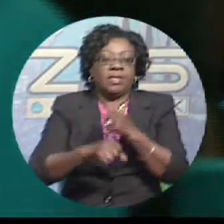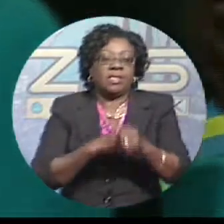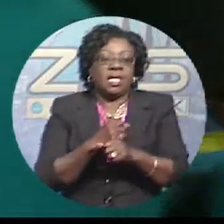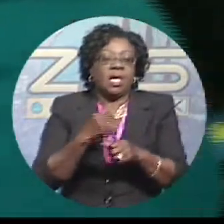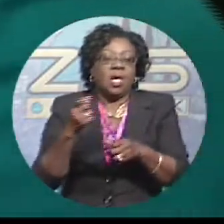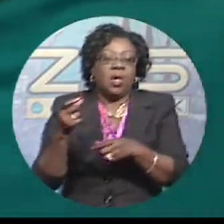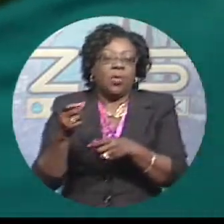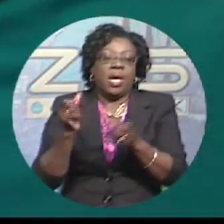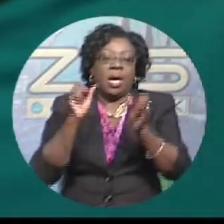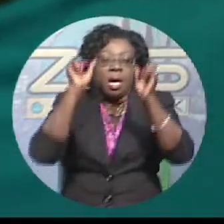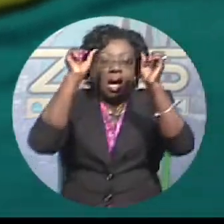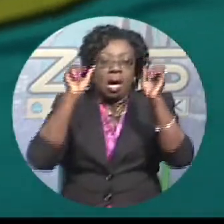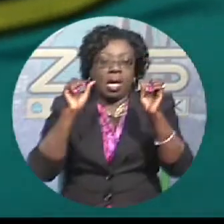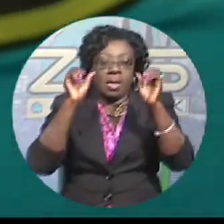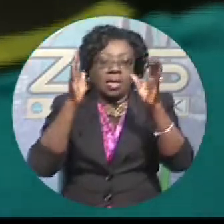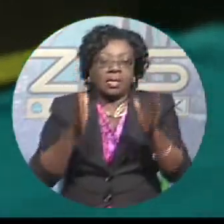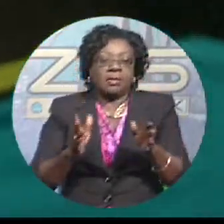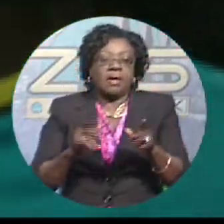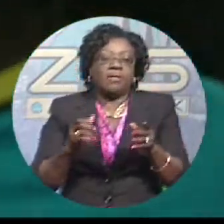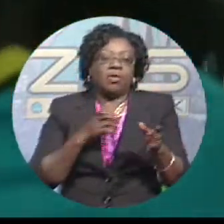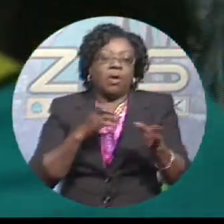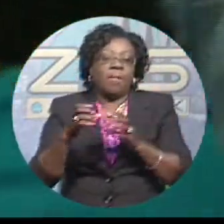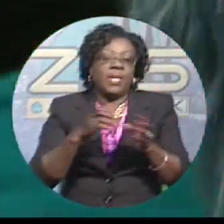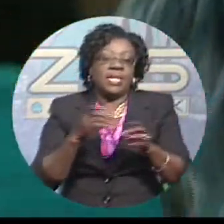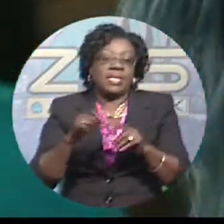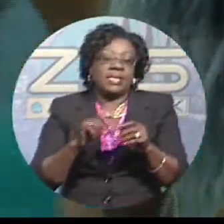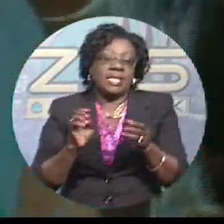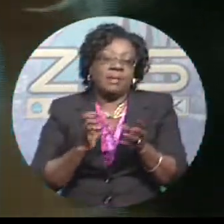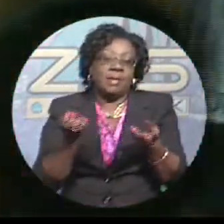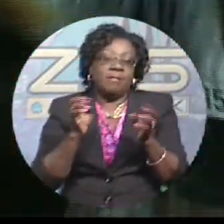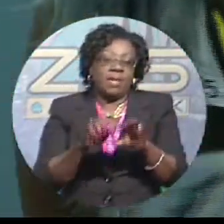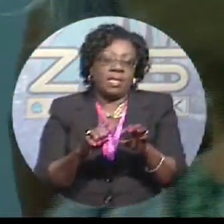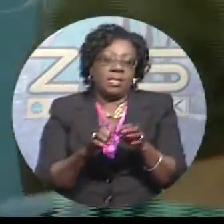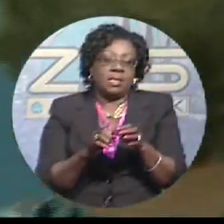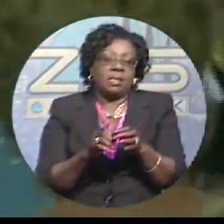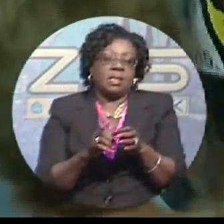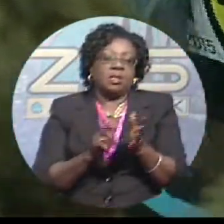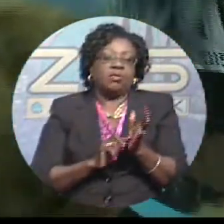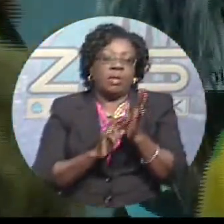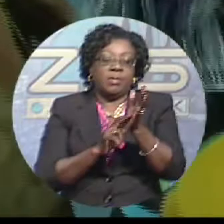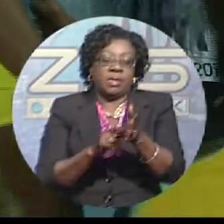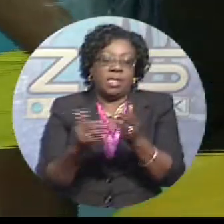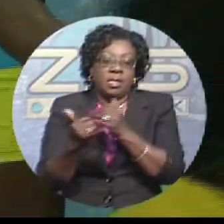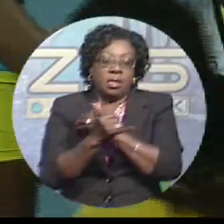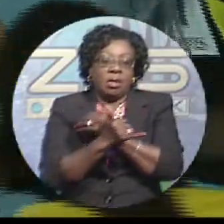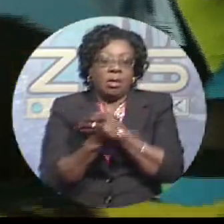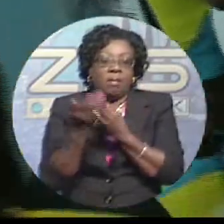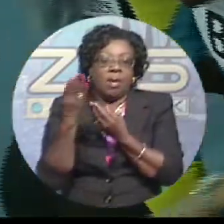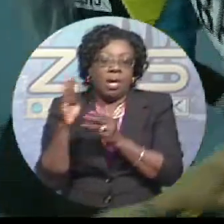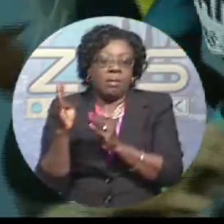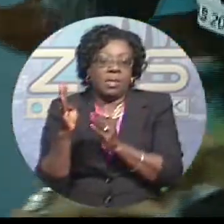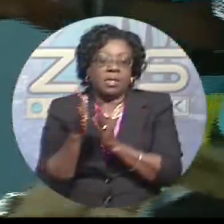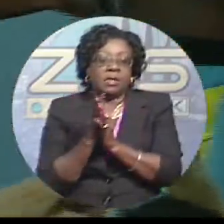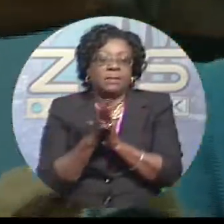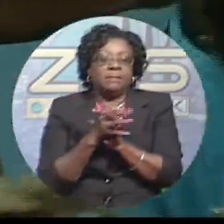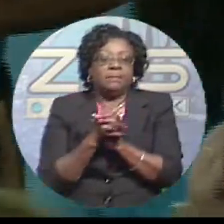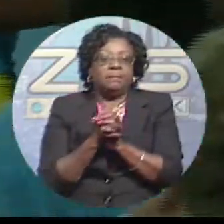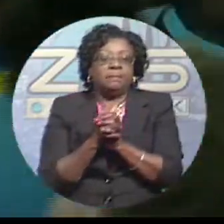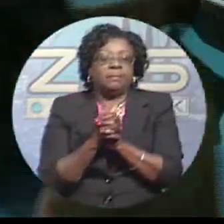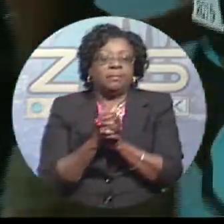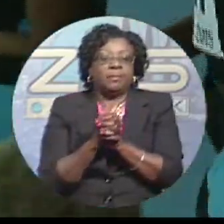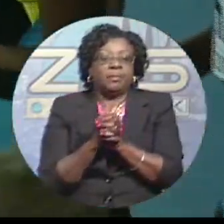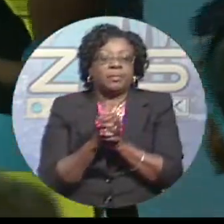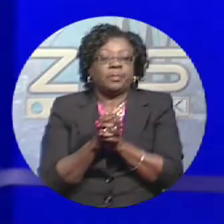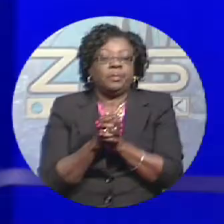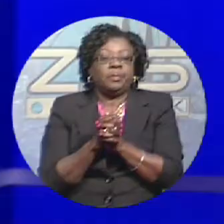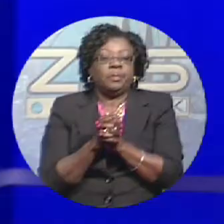to compete in certain events and make other appearances on behalf of the Bahamas. Until then, I'm Charles Fisher for ZNS